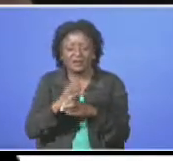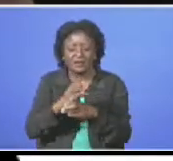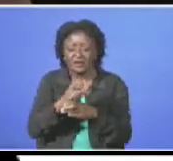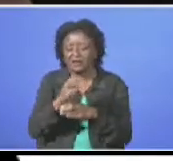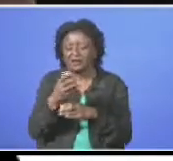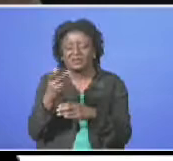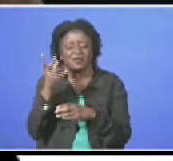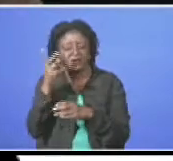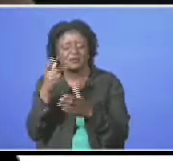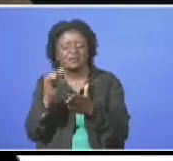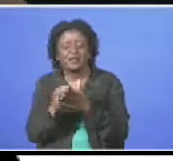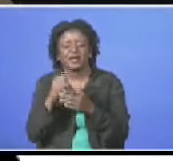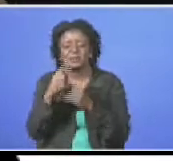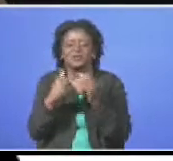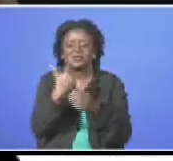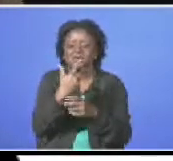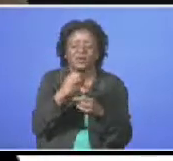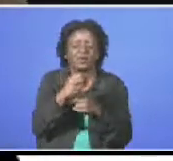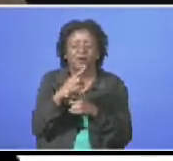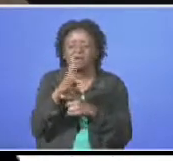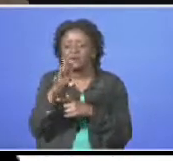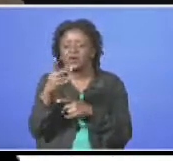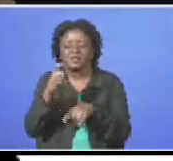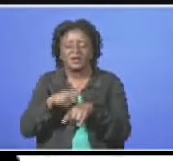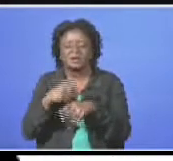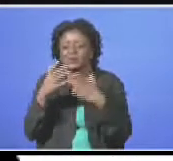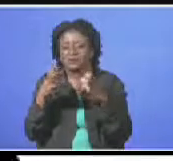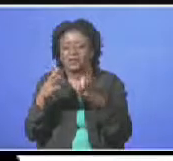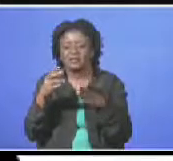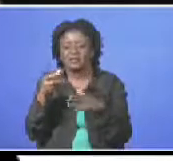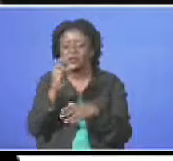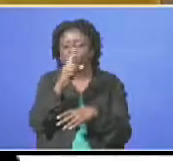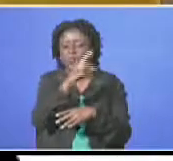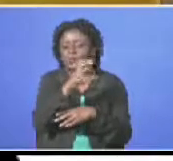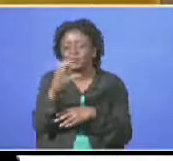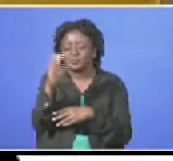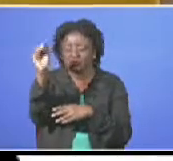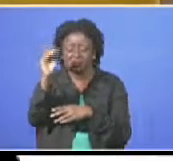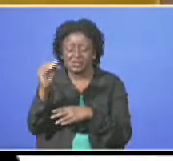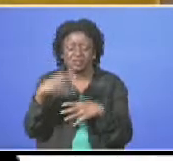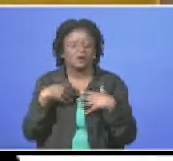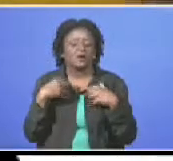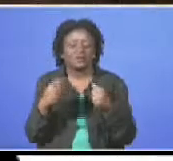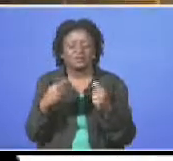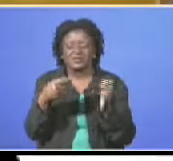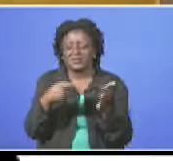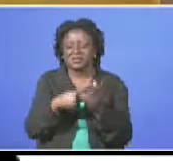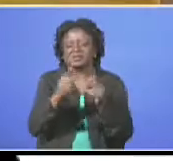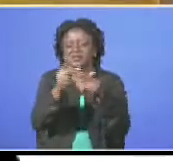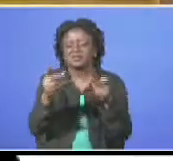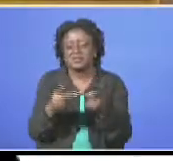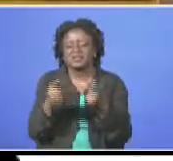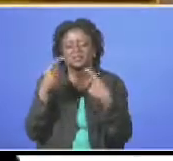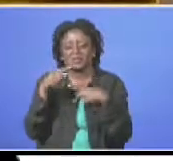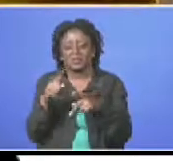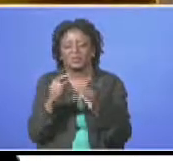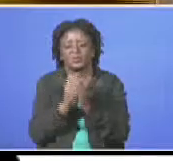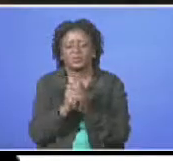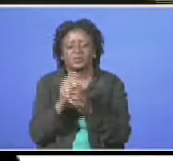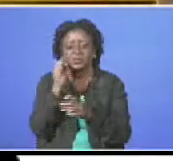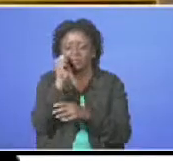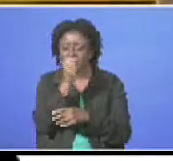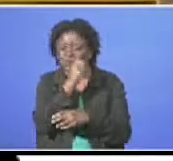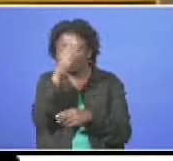about 3-4 times already. So they are 100% confident that this is a place they got to check out. And Twin Brothers is an Arawak Key